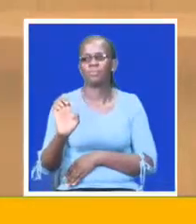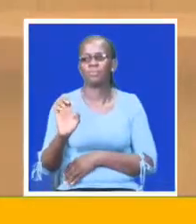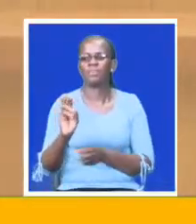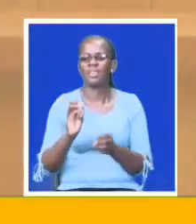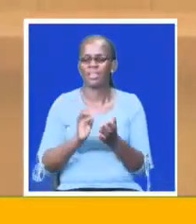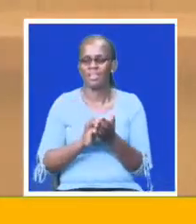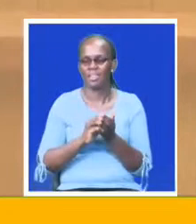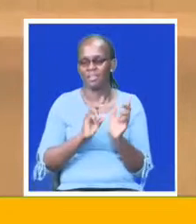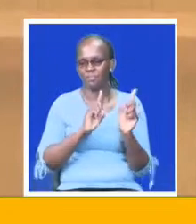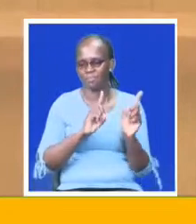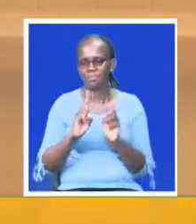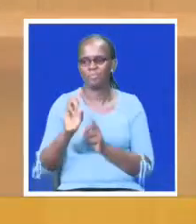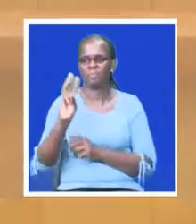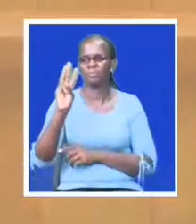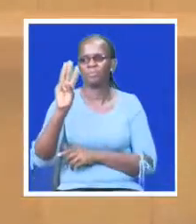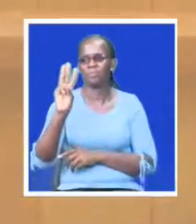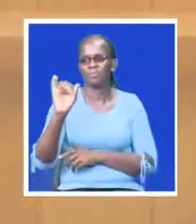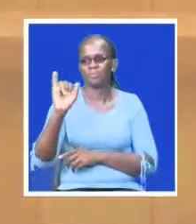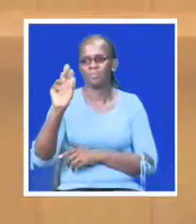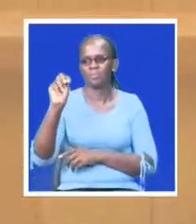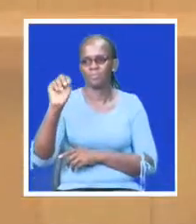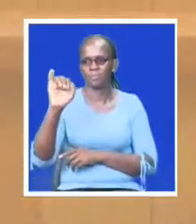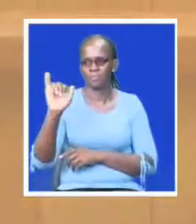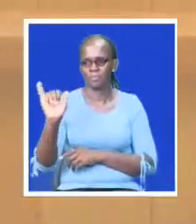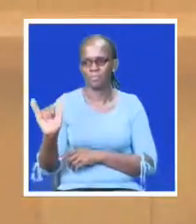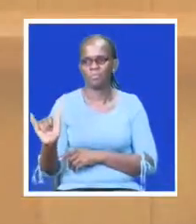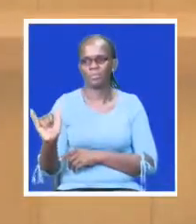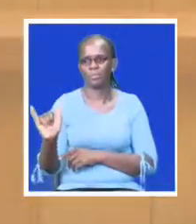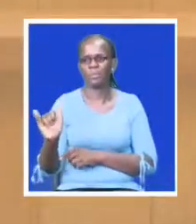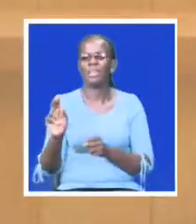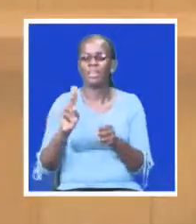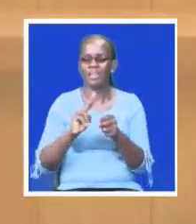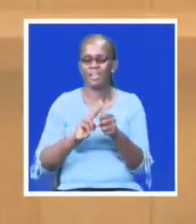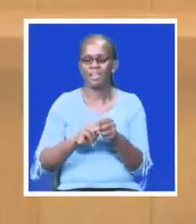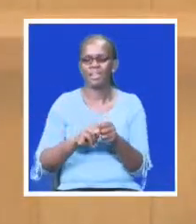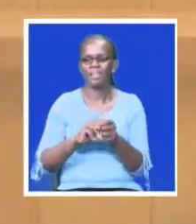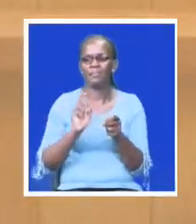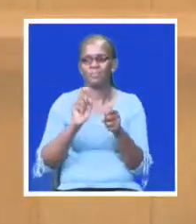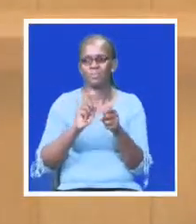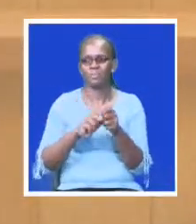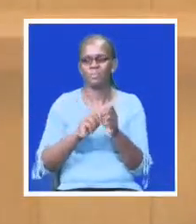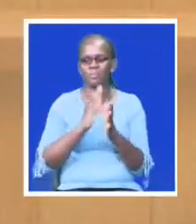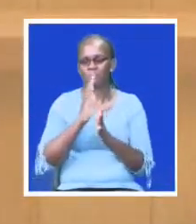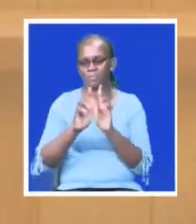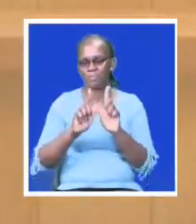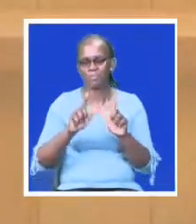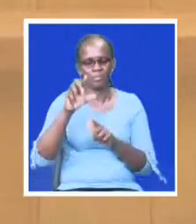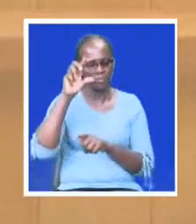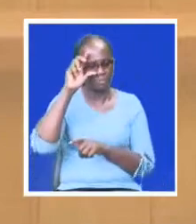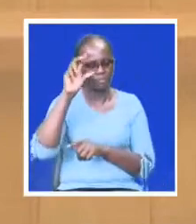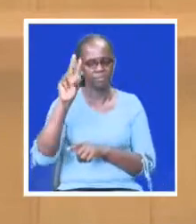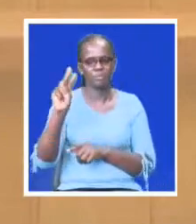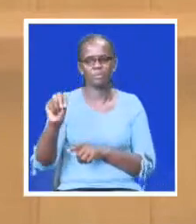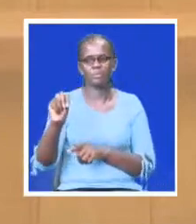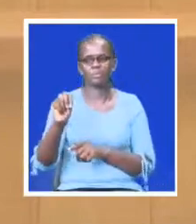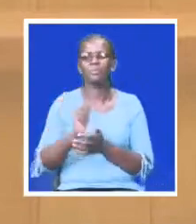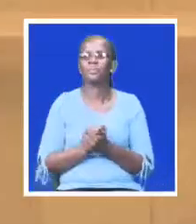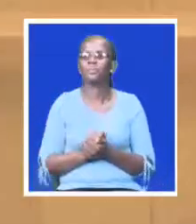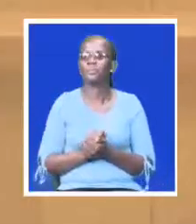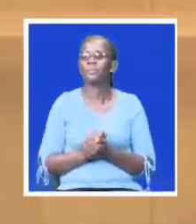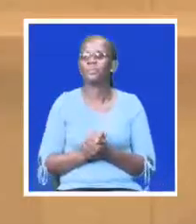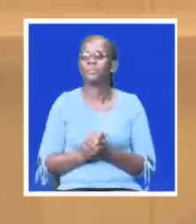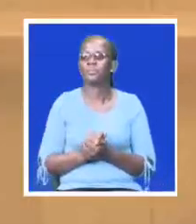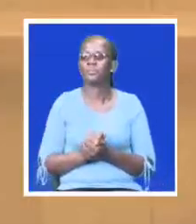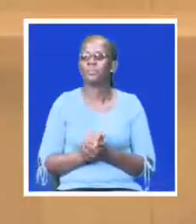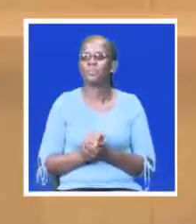Winnie Dlamini, who is already with me in the studio. Also joining me in the studio is our sign language interpreter Nomcebo Dlamini. How are you